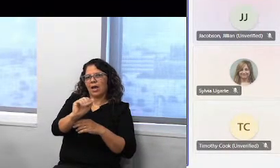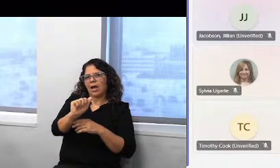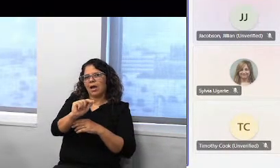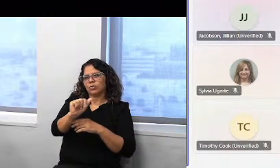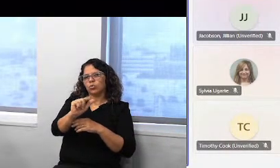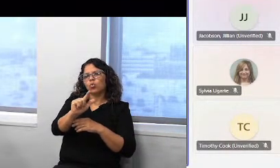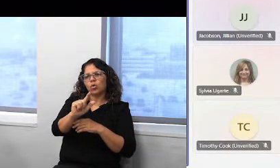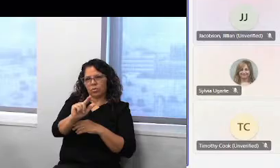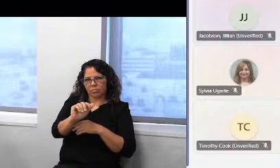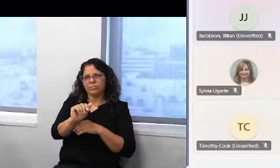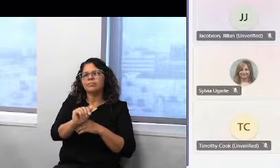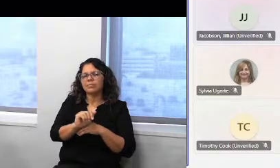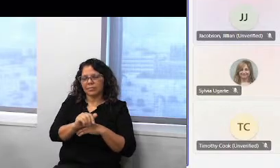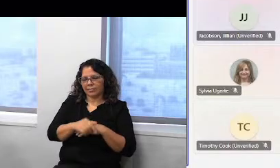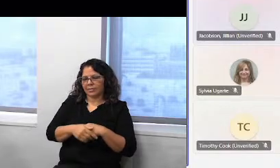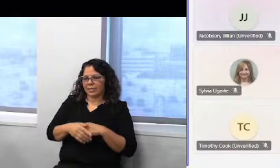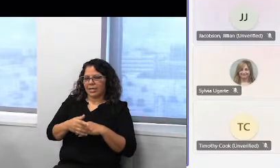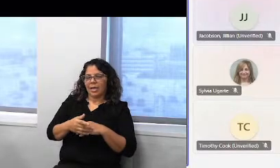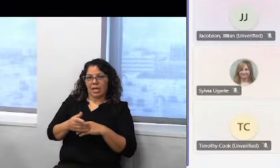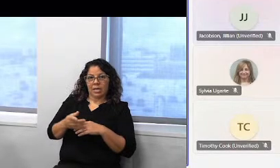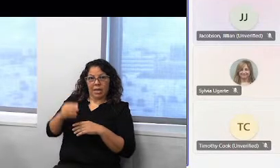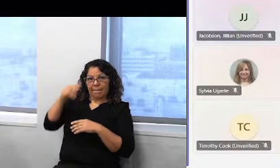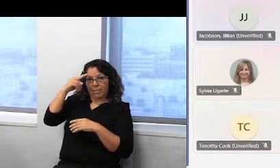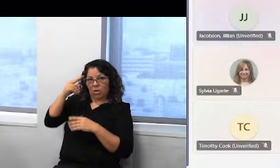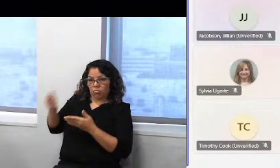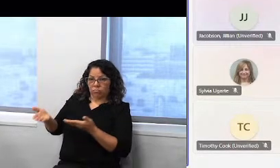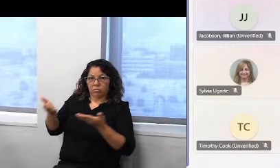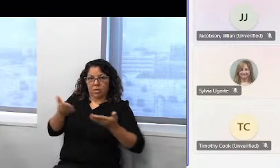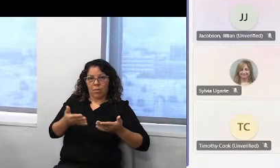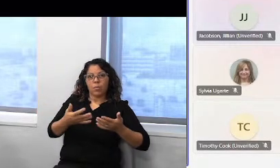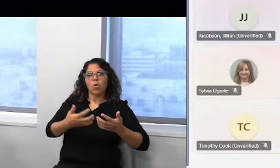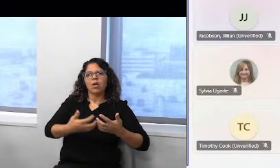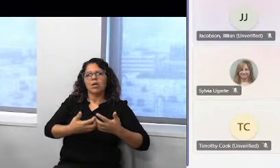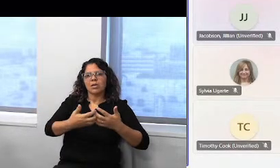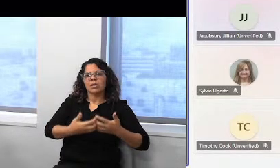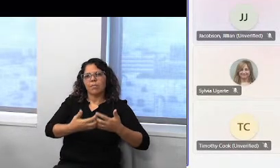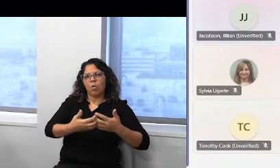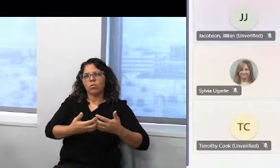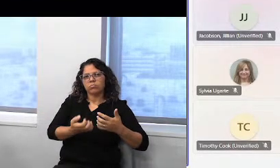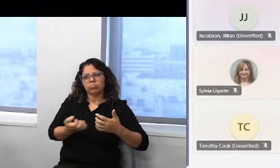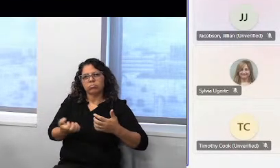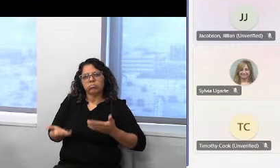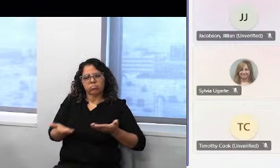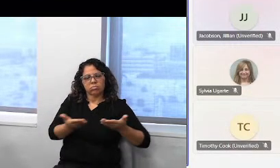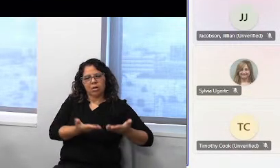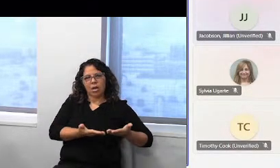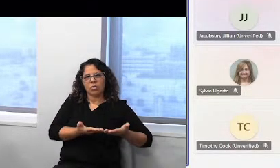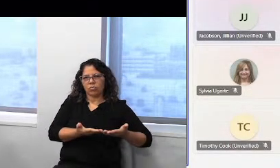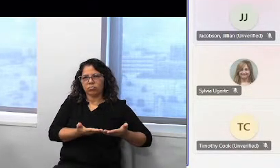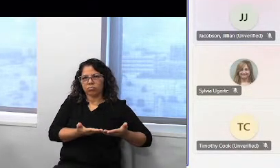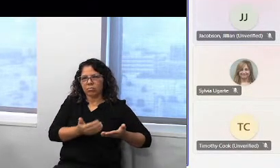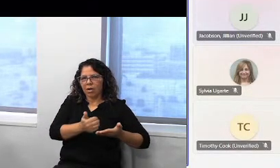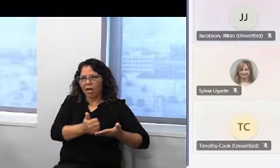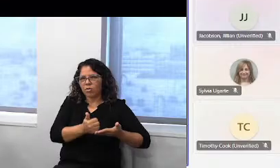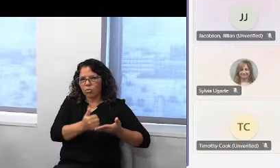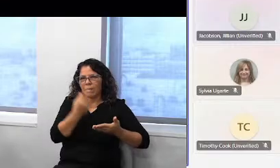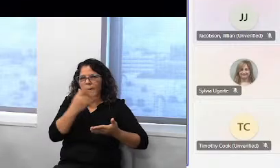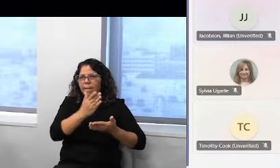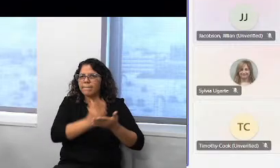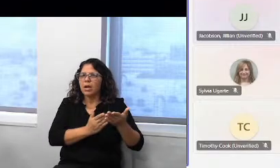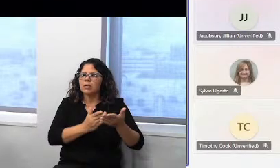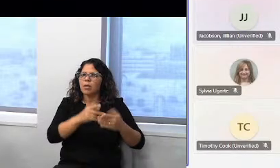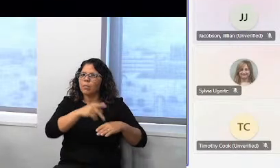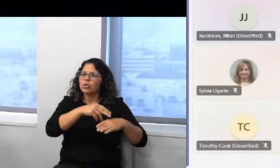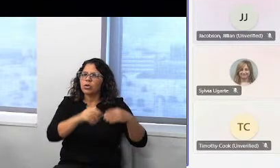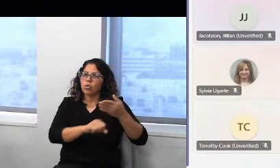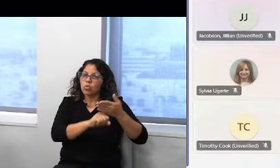of the projects that are on the southwest portion of the system. And also it will allow for the access and